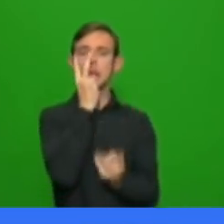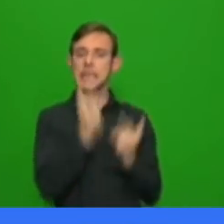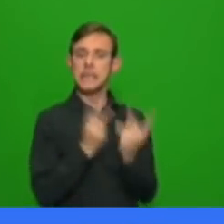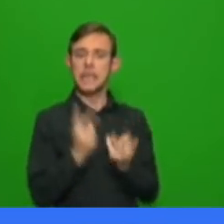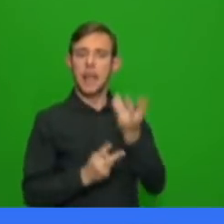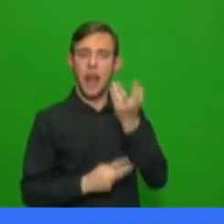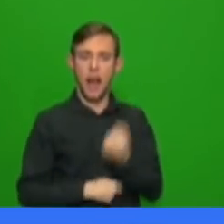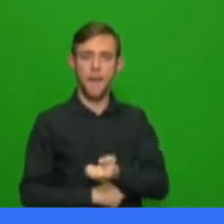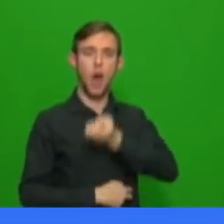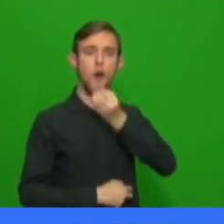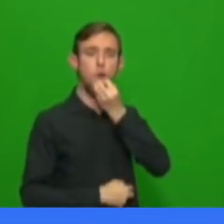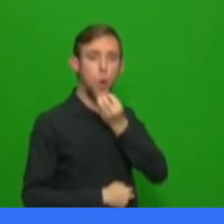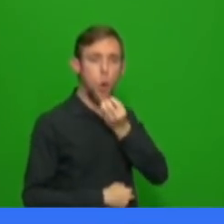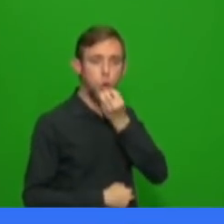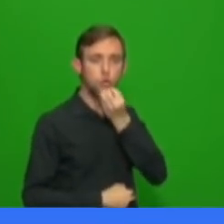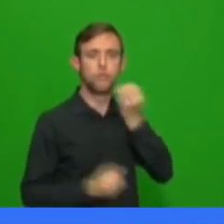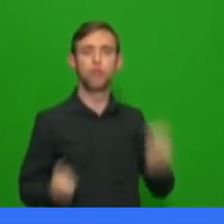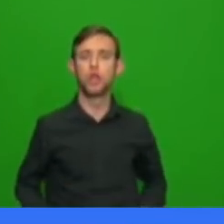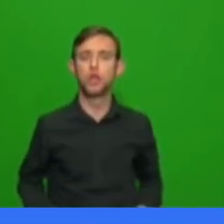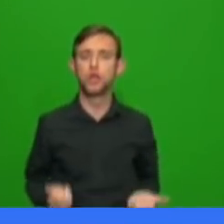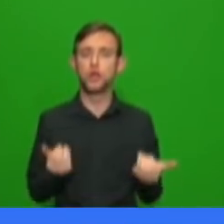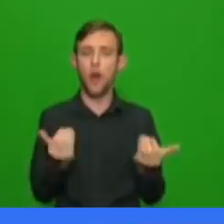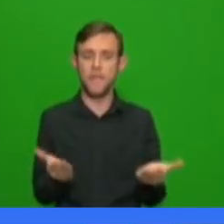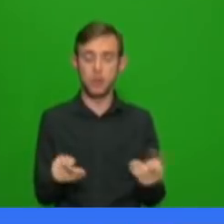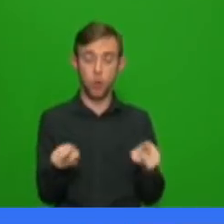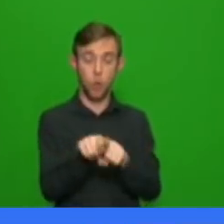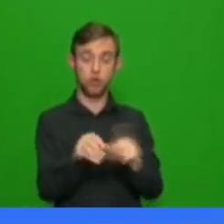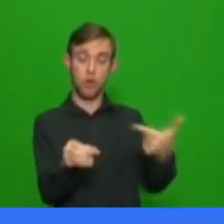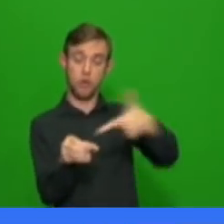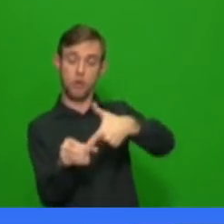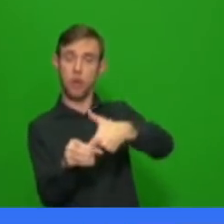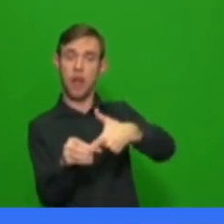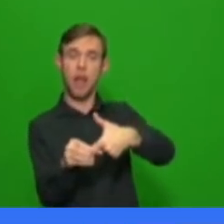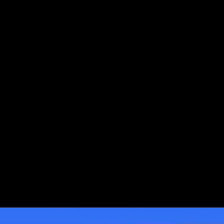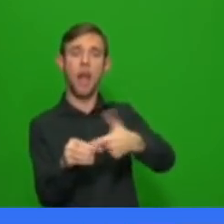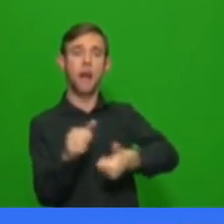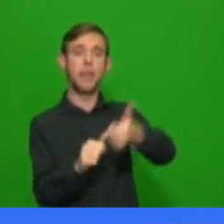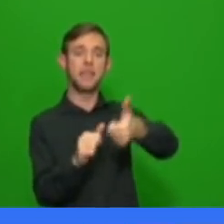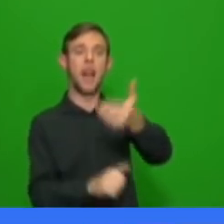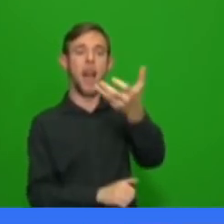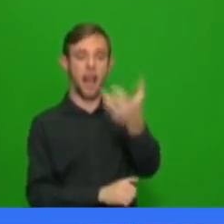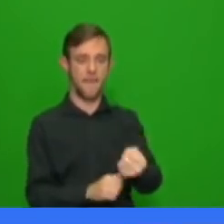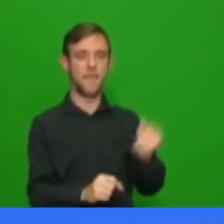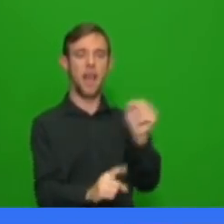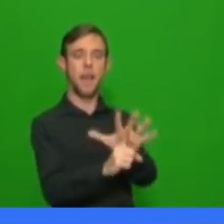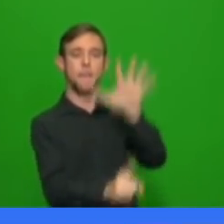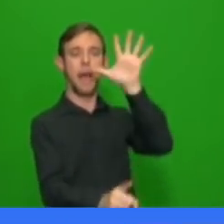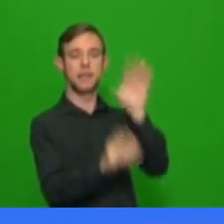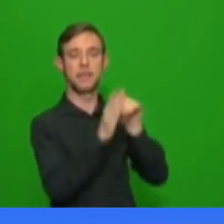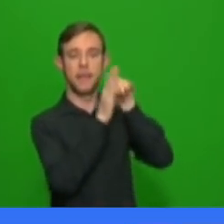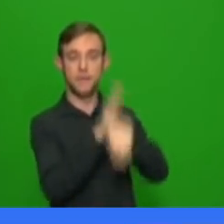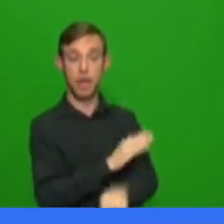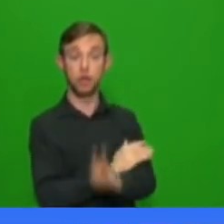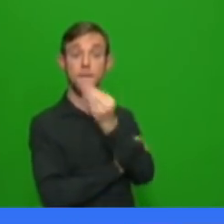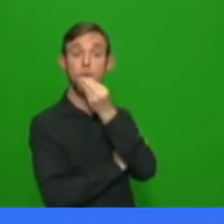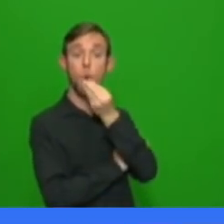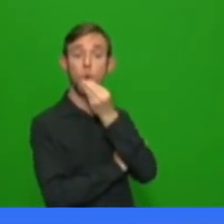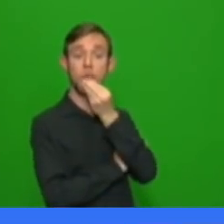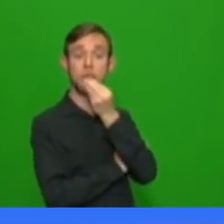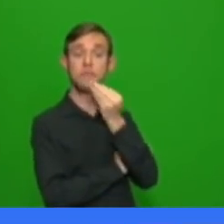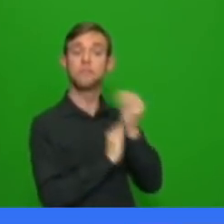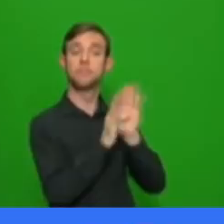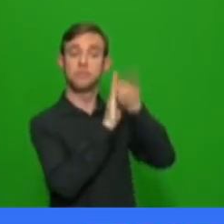inflation and the revised oil price assumptions. Food price inflation is now expected to